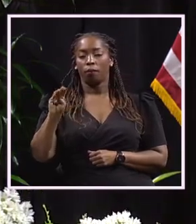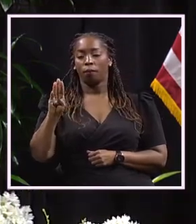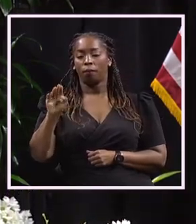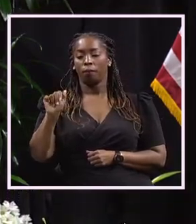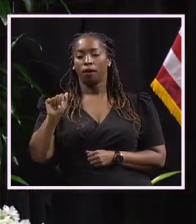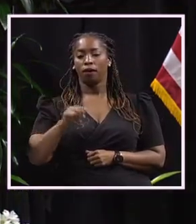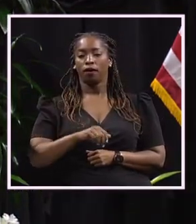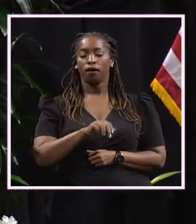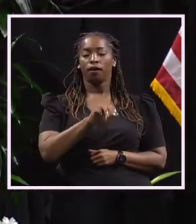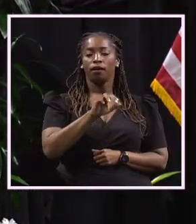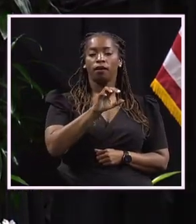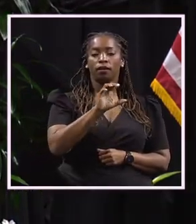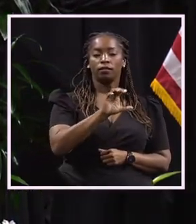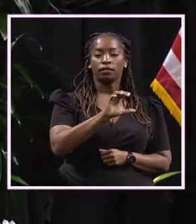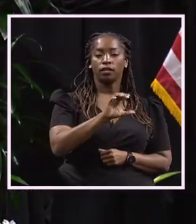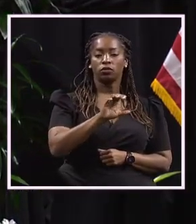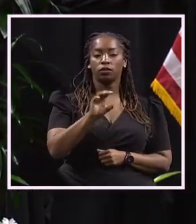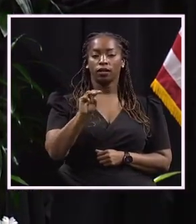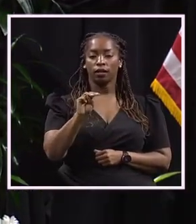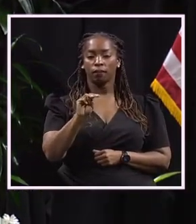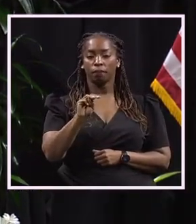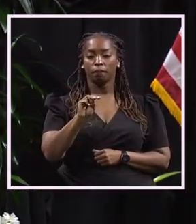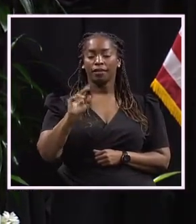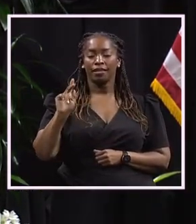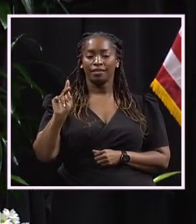Cassandra M. Kiskin, cum laude.